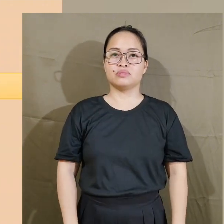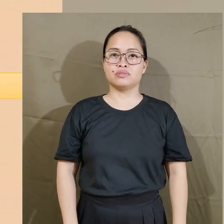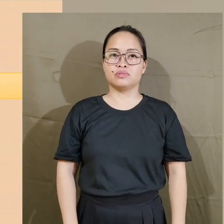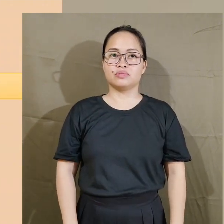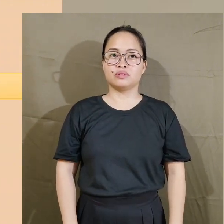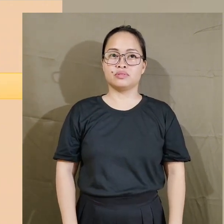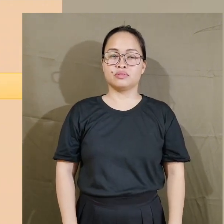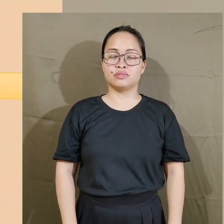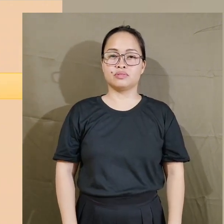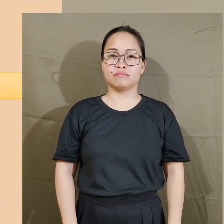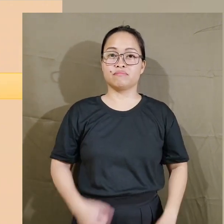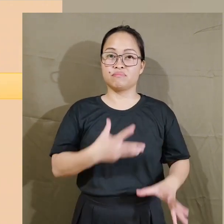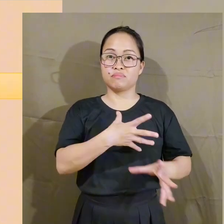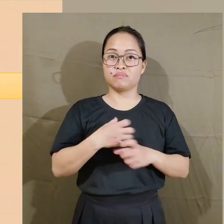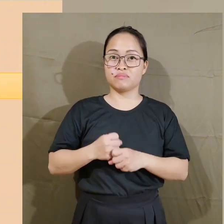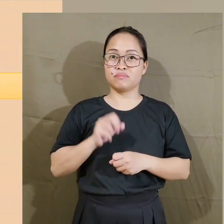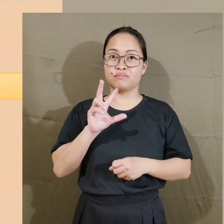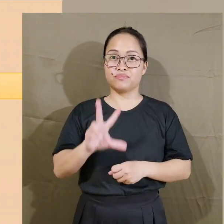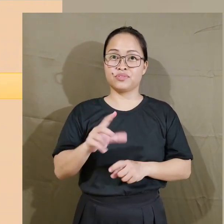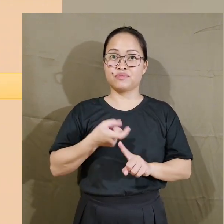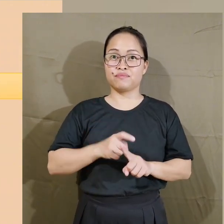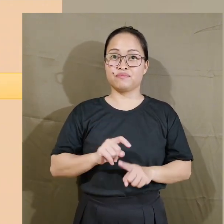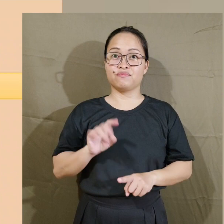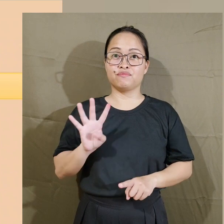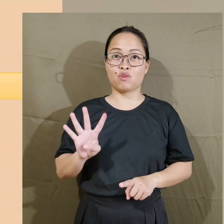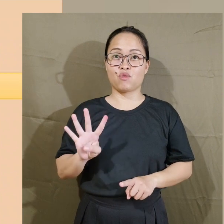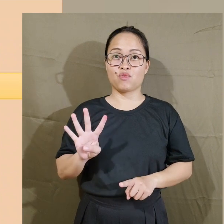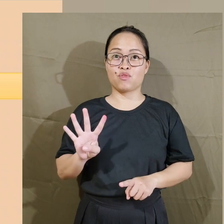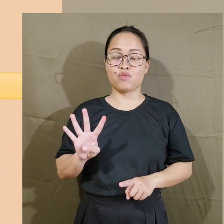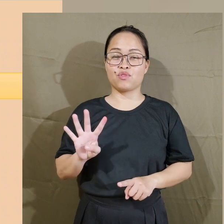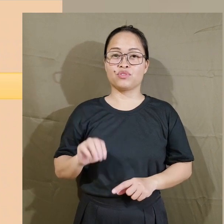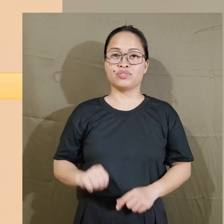3, if we take away 3 from 4,